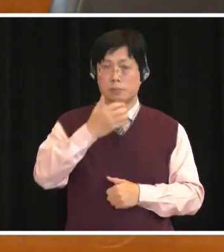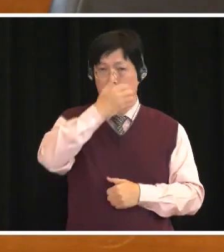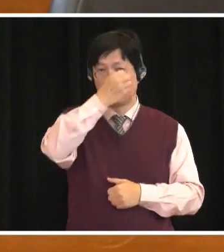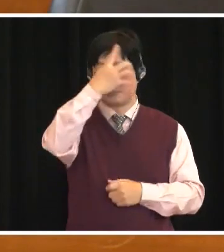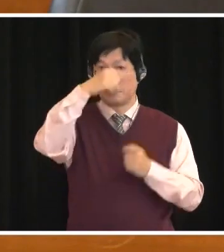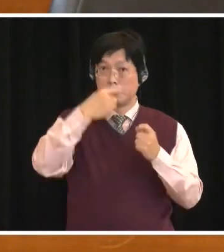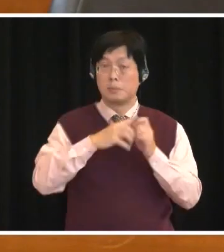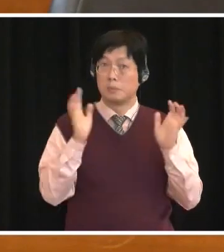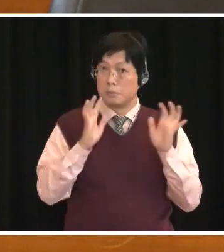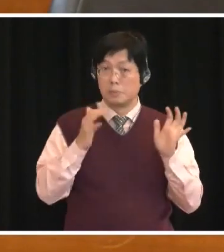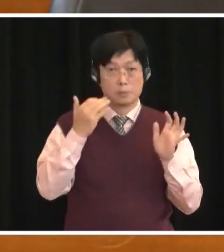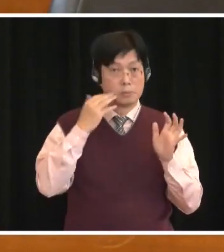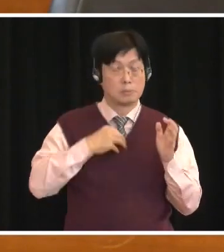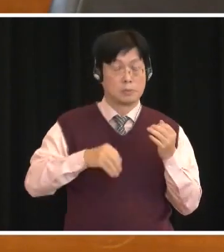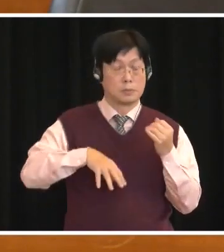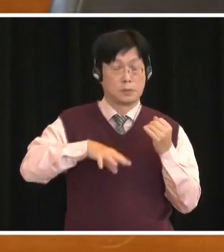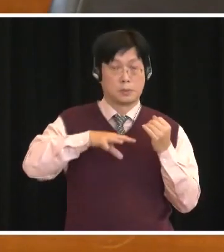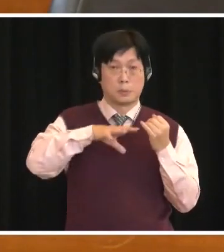Moreover,